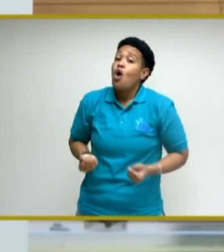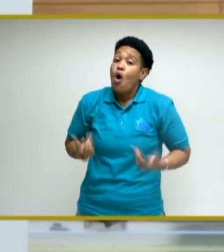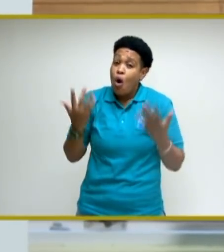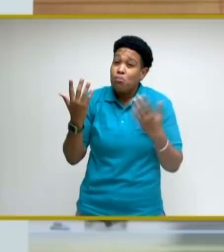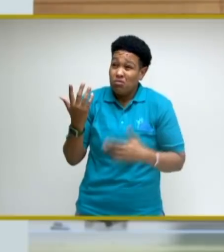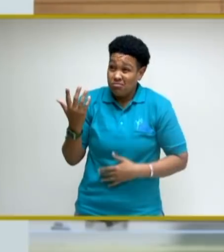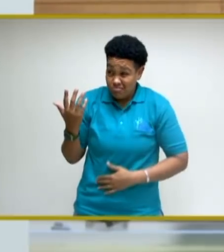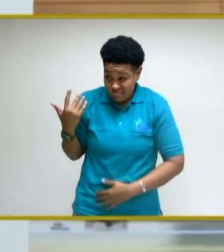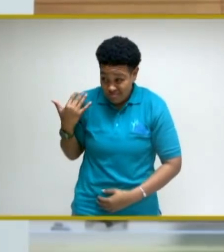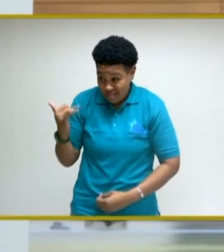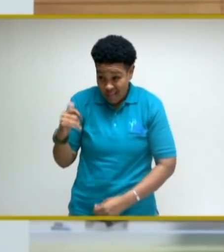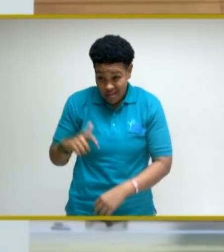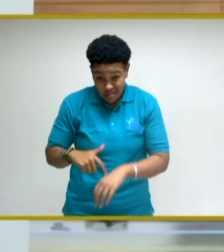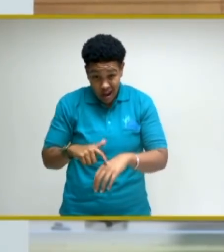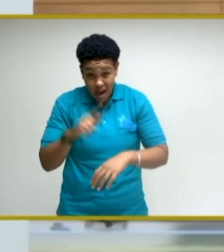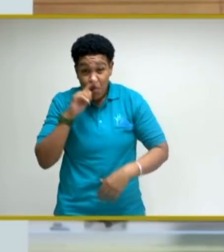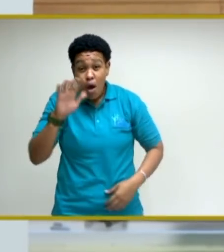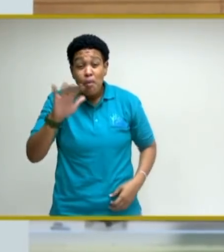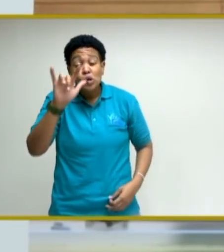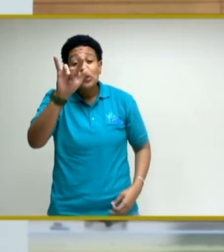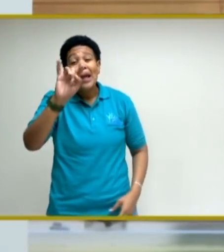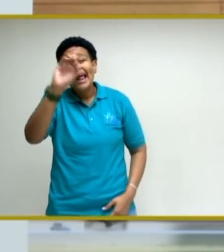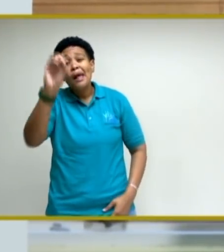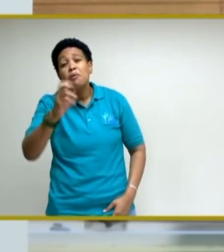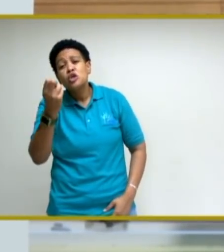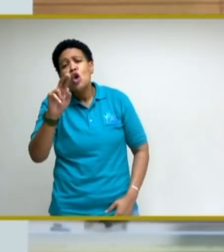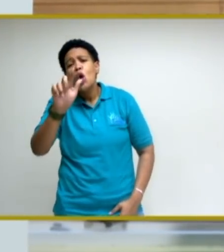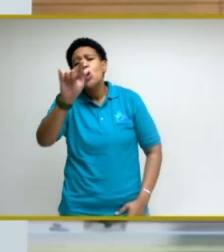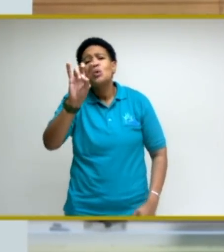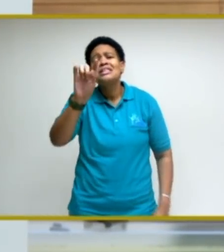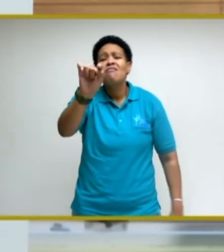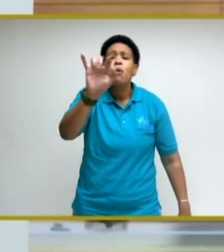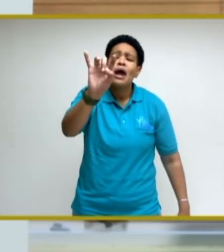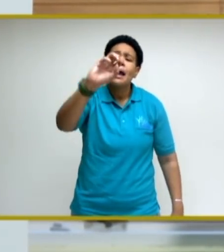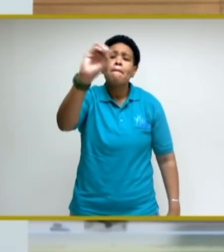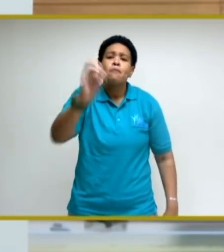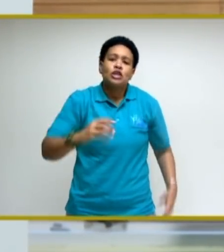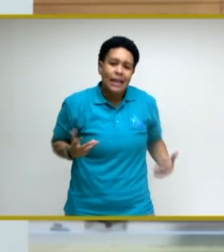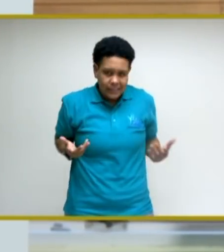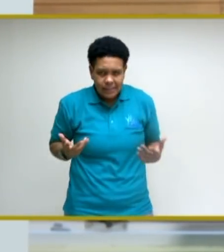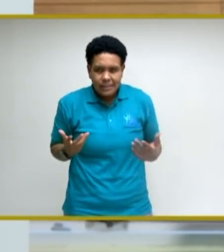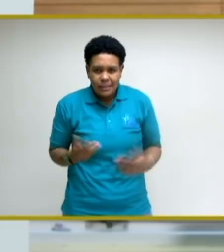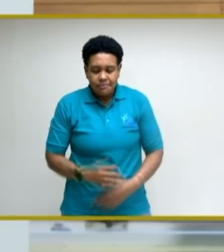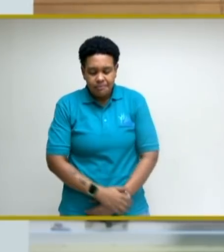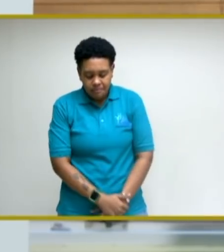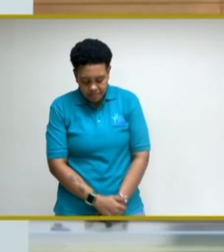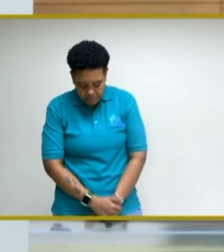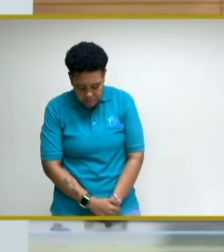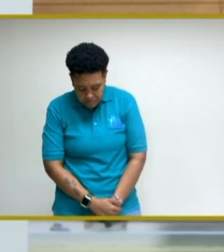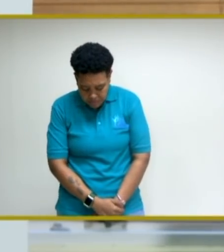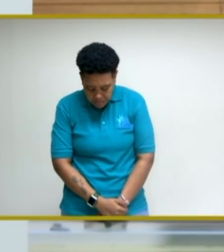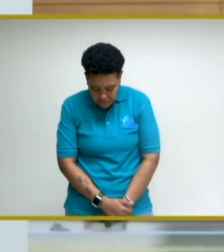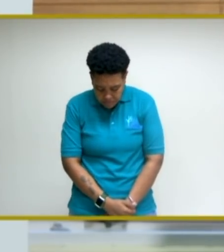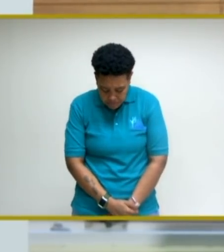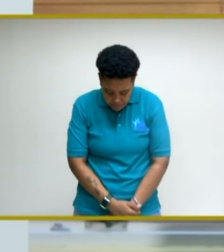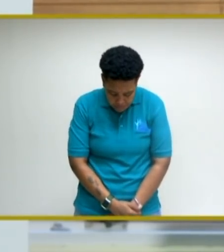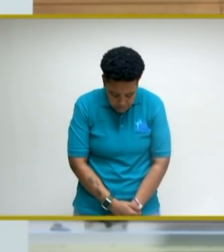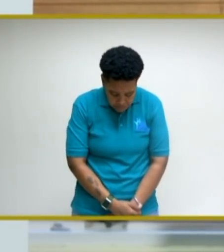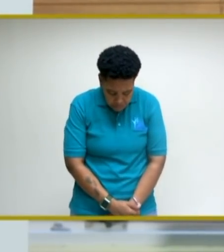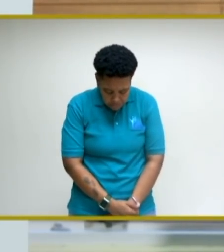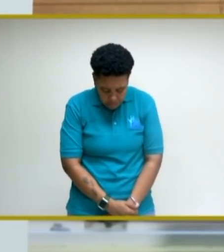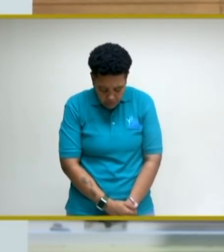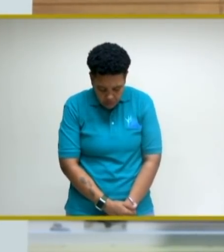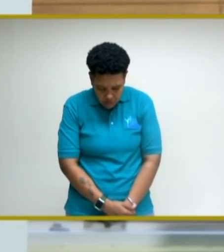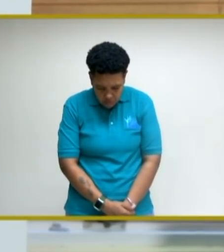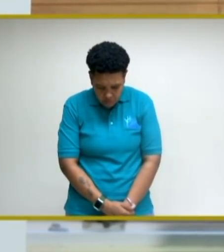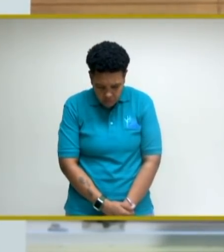over that period has been approximately 28% or 27.8%, and it is 3 times